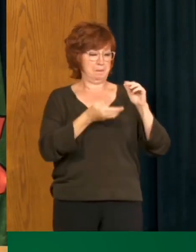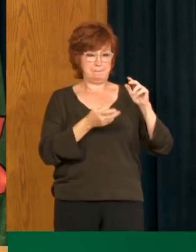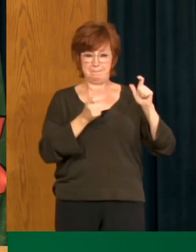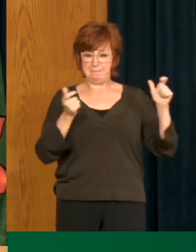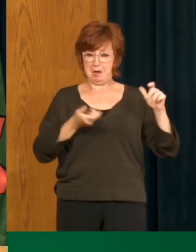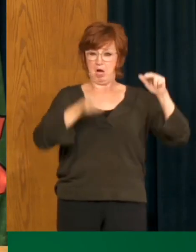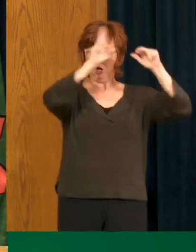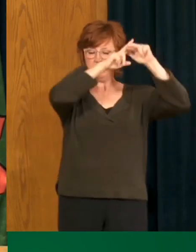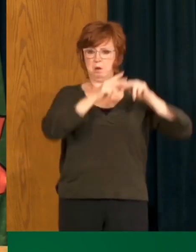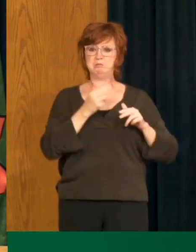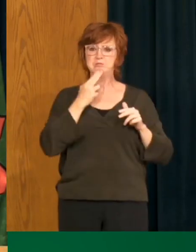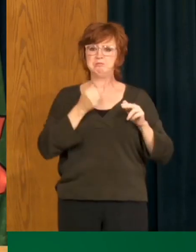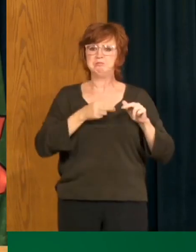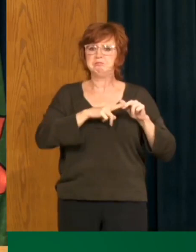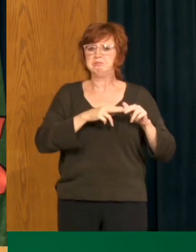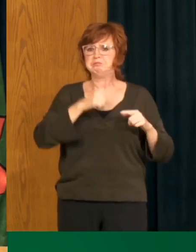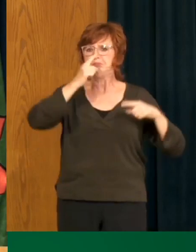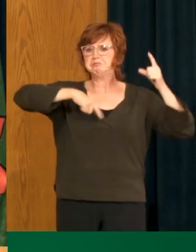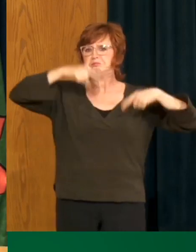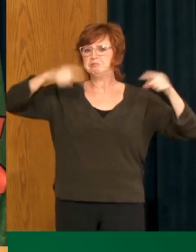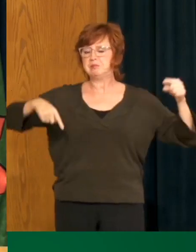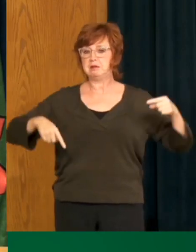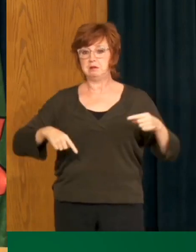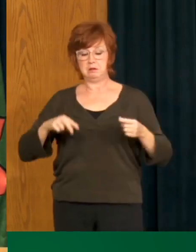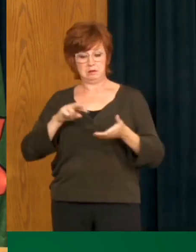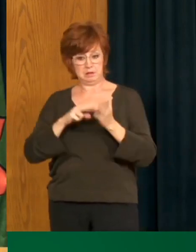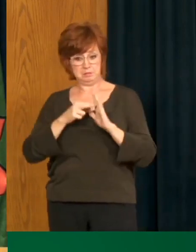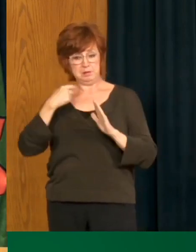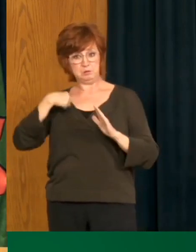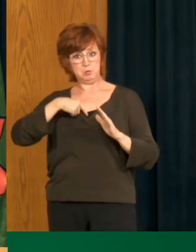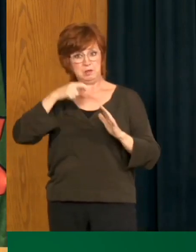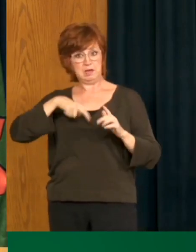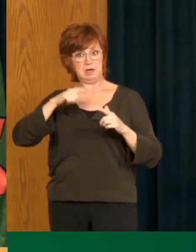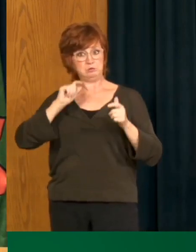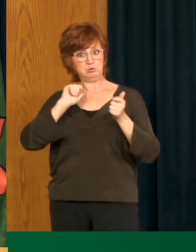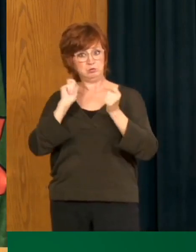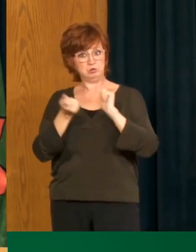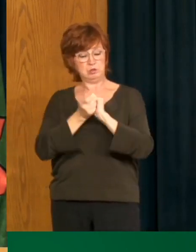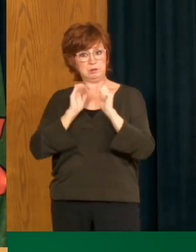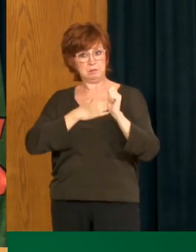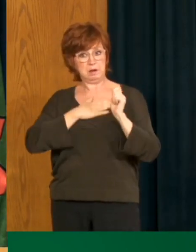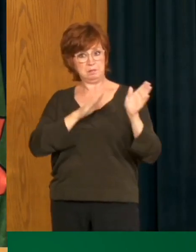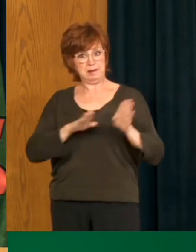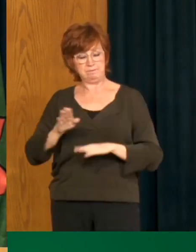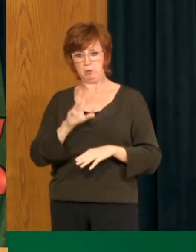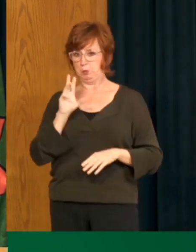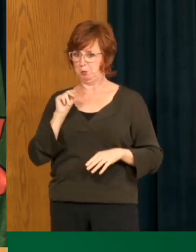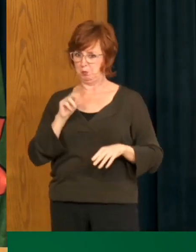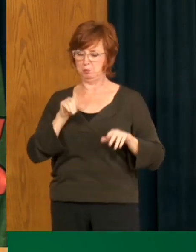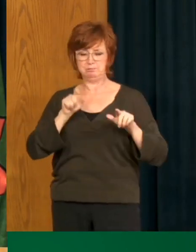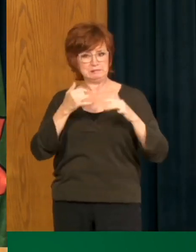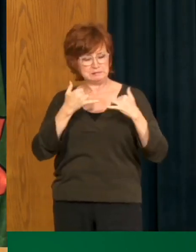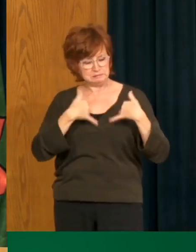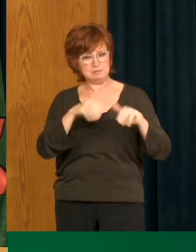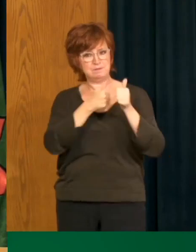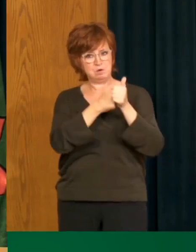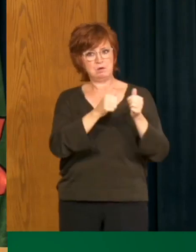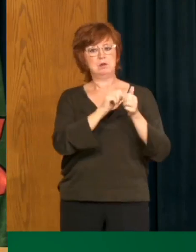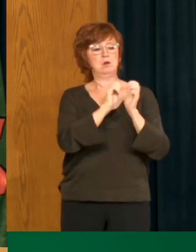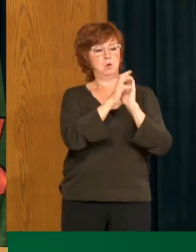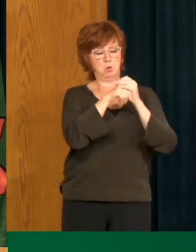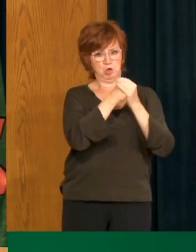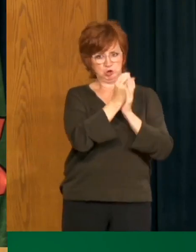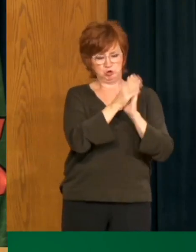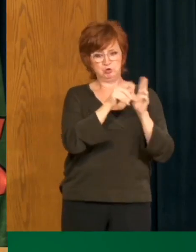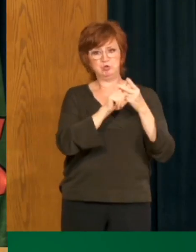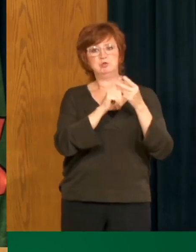should change our behavior from day to day. We have to keep doing the right things each and every day. The physical distancing, the washing your